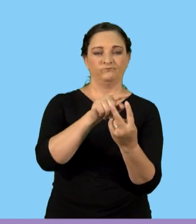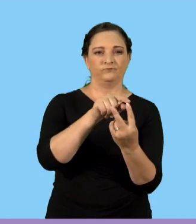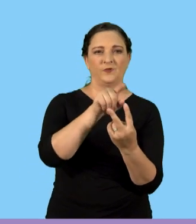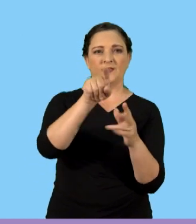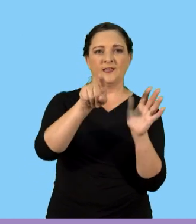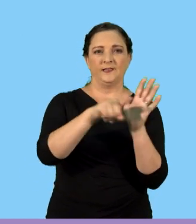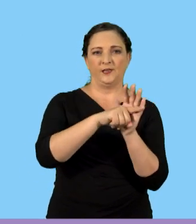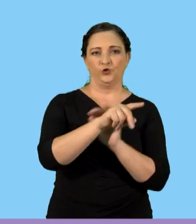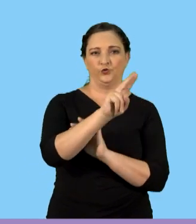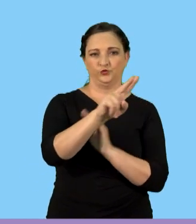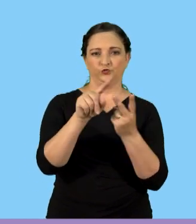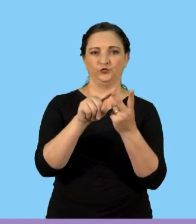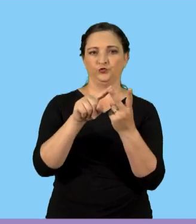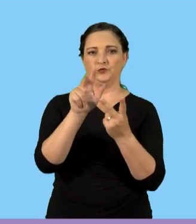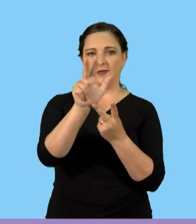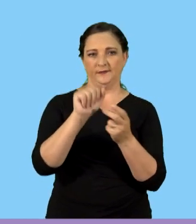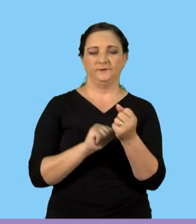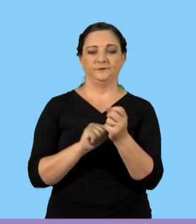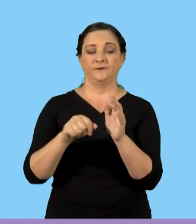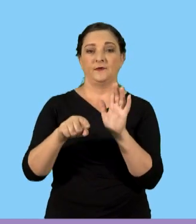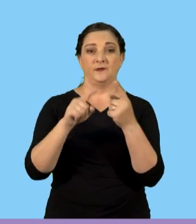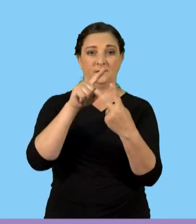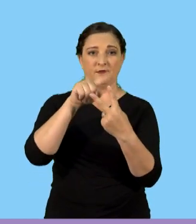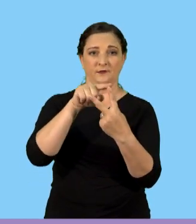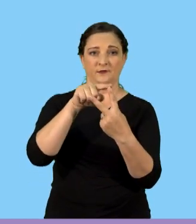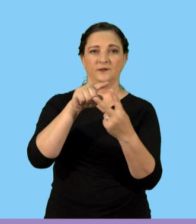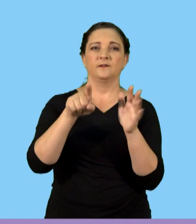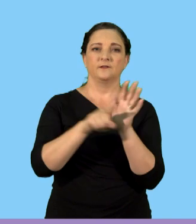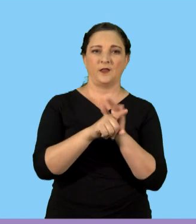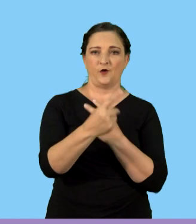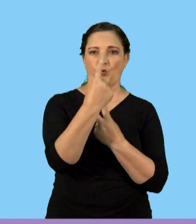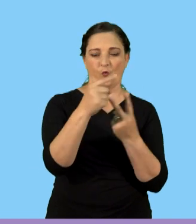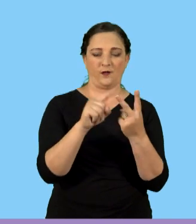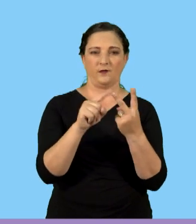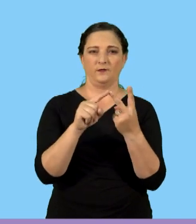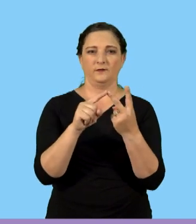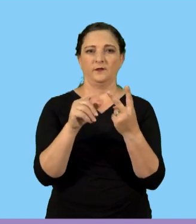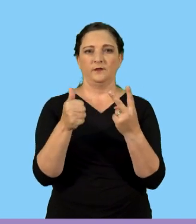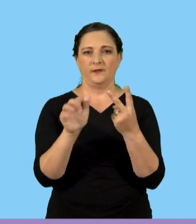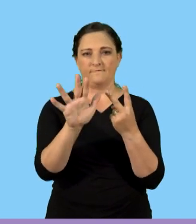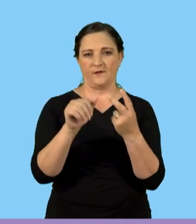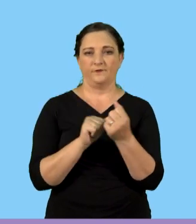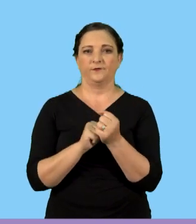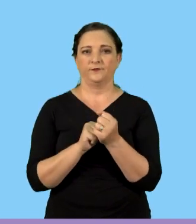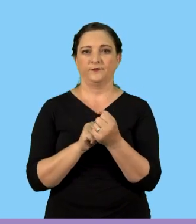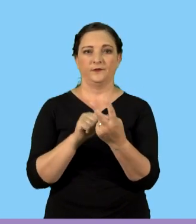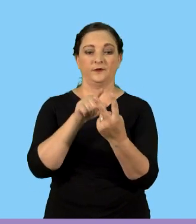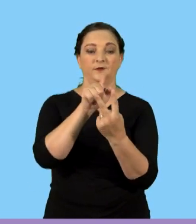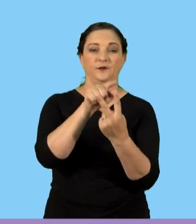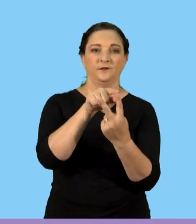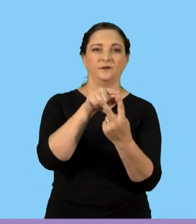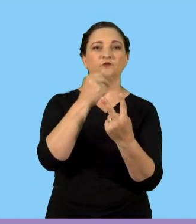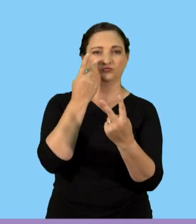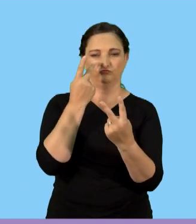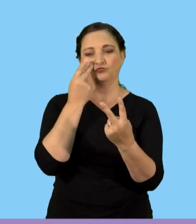2 and the 8. And the third ordered pair would be the negative 1 and the 5.